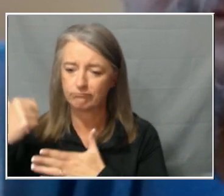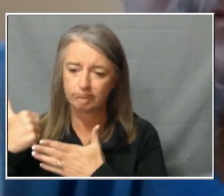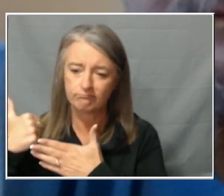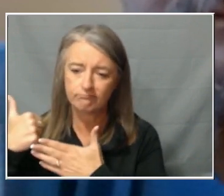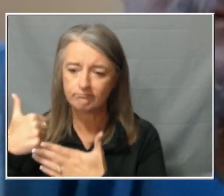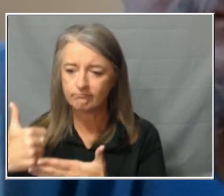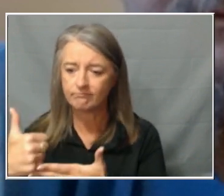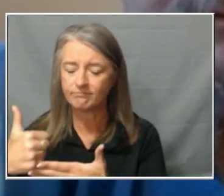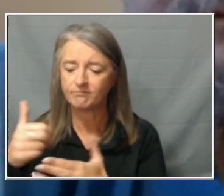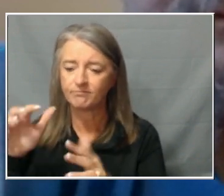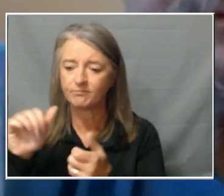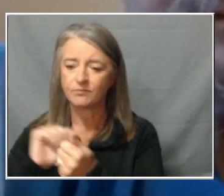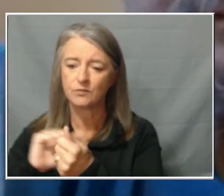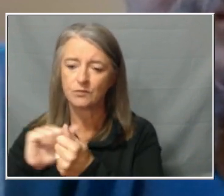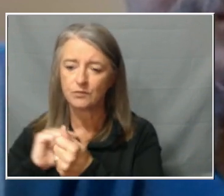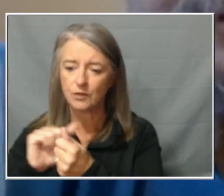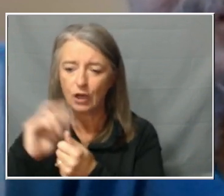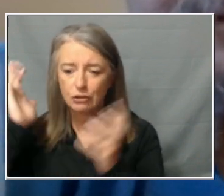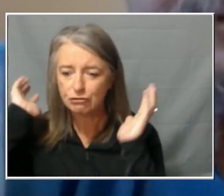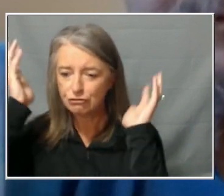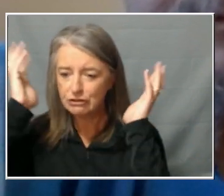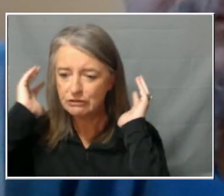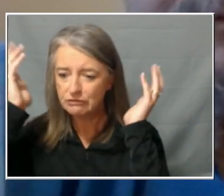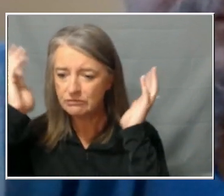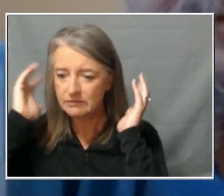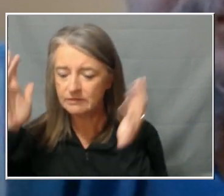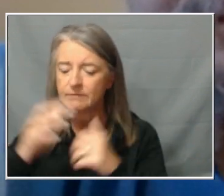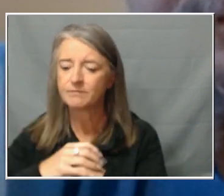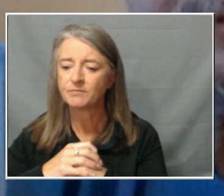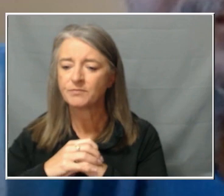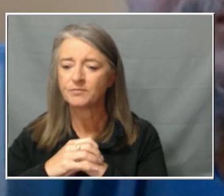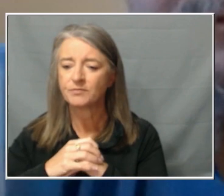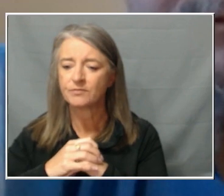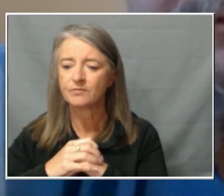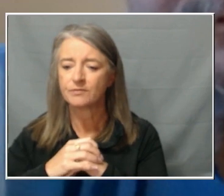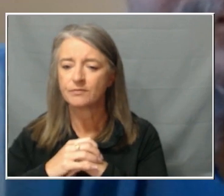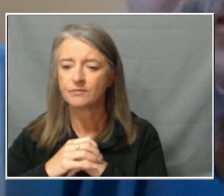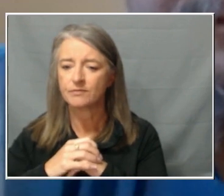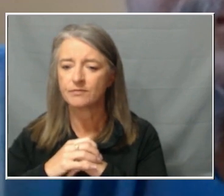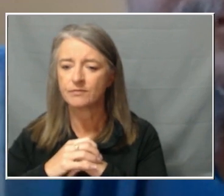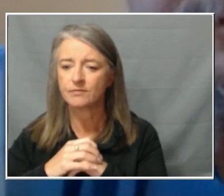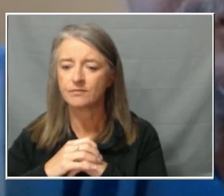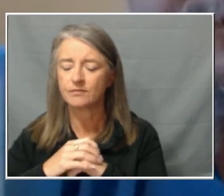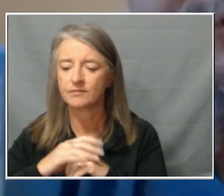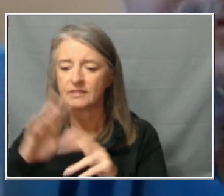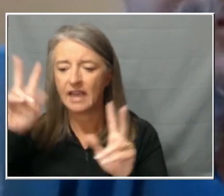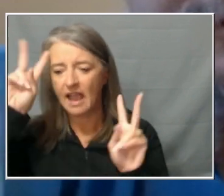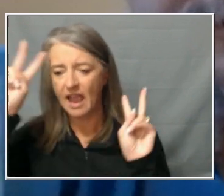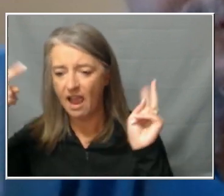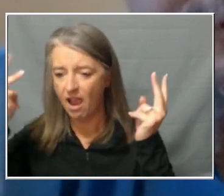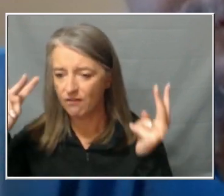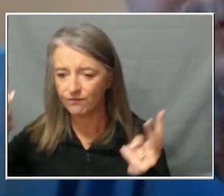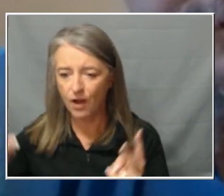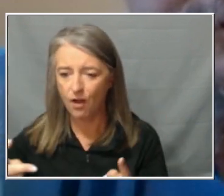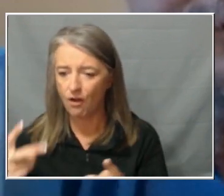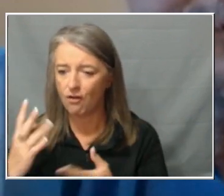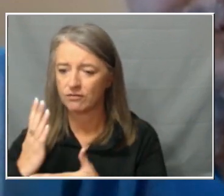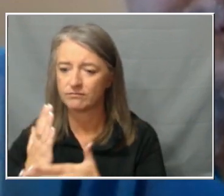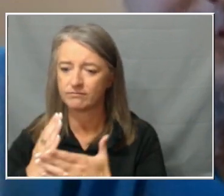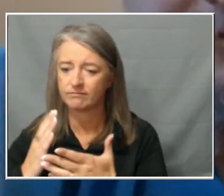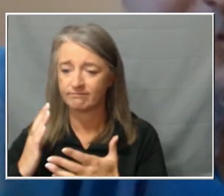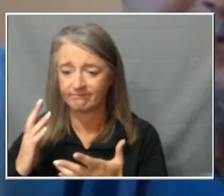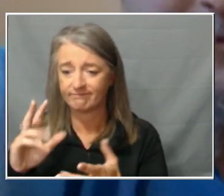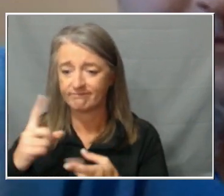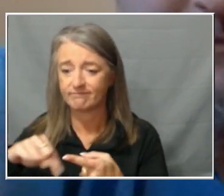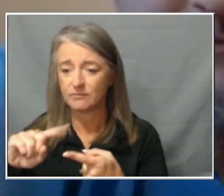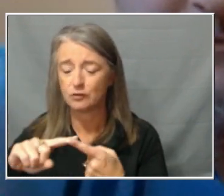him and washing his hair, and just, chunks of his hair coming out in my hand. And I think that's